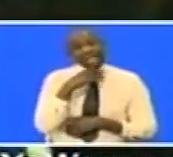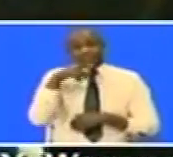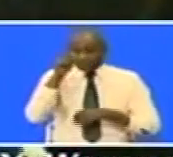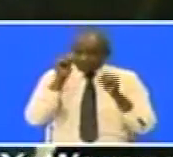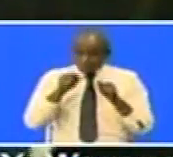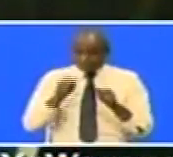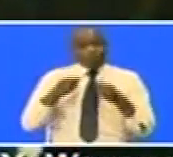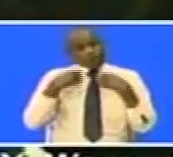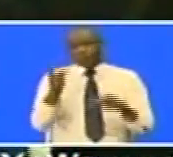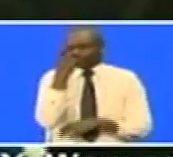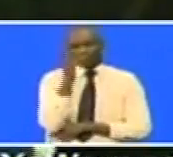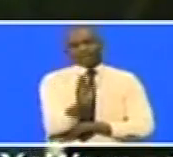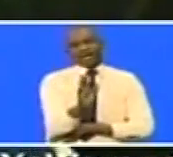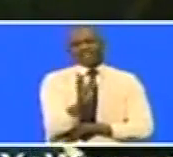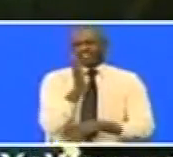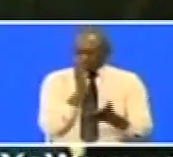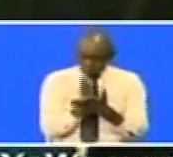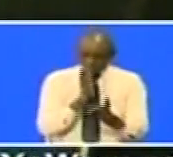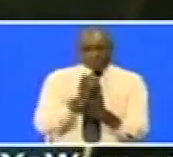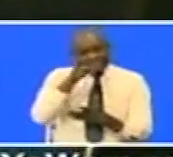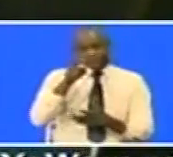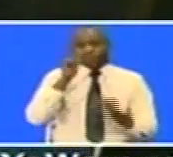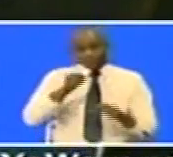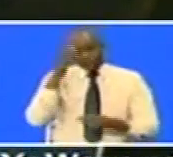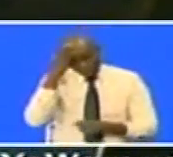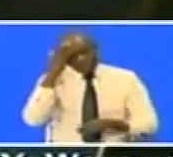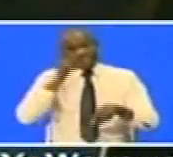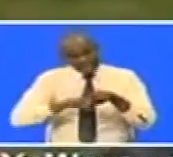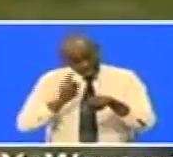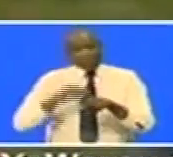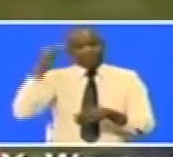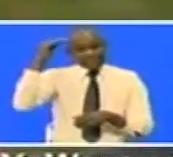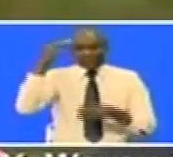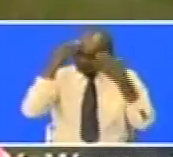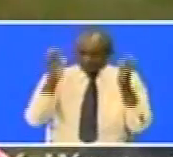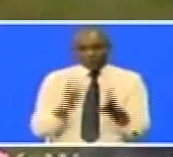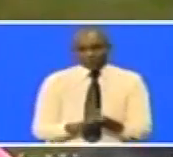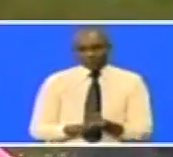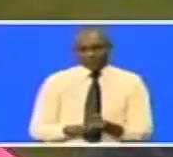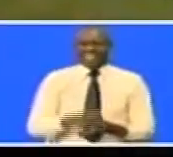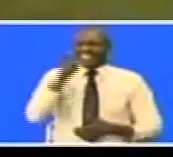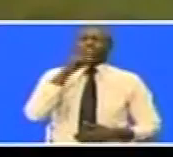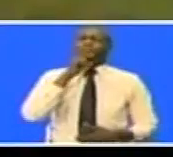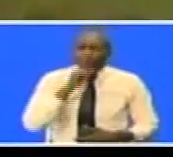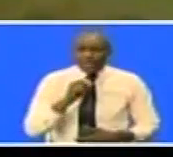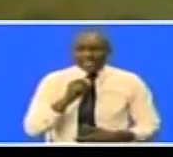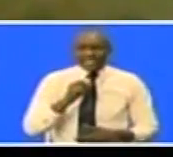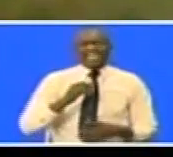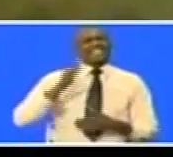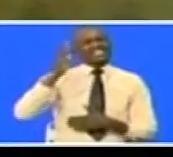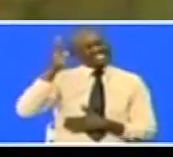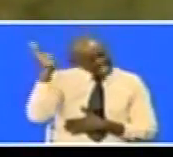kupoteza nguvu za kiume, hilo ni jambo ambalo litatambulika wakati watakapobalee. Imagine if this boy never found